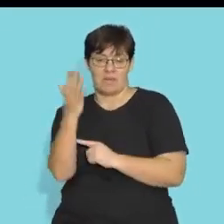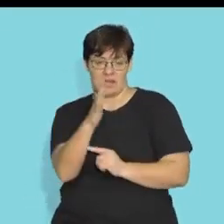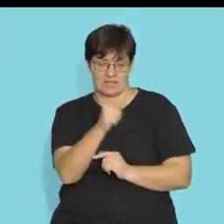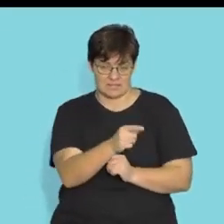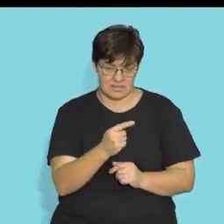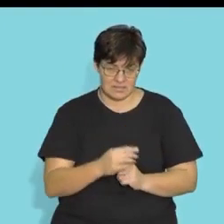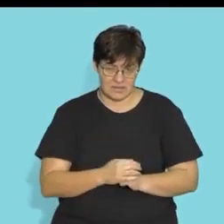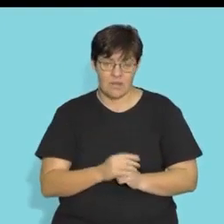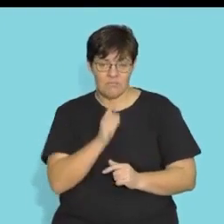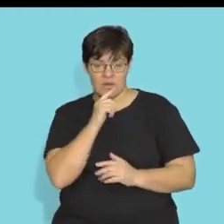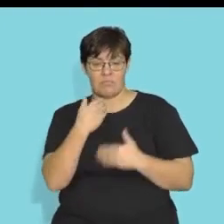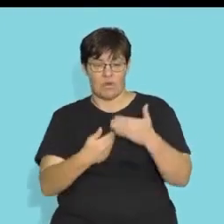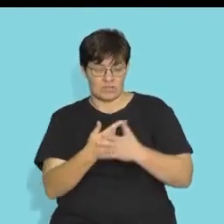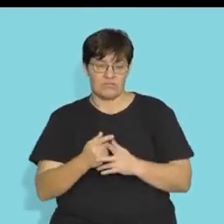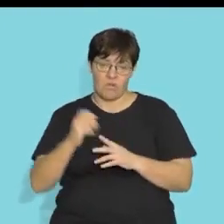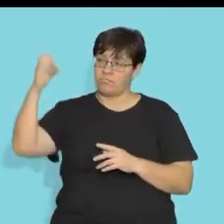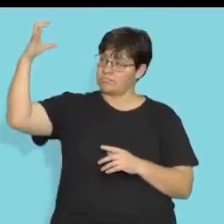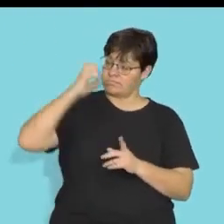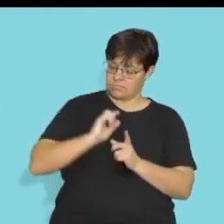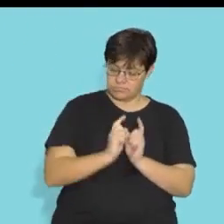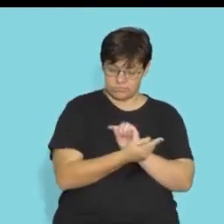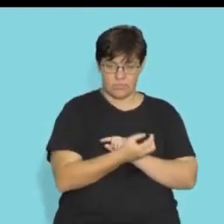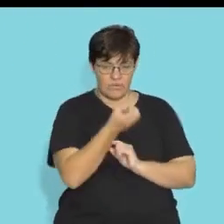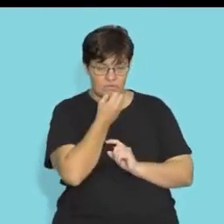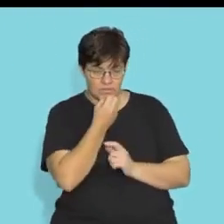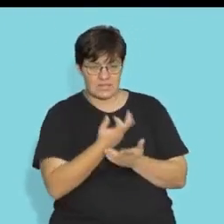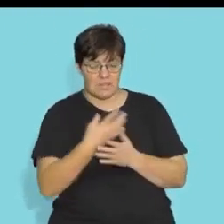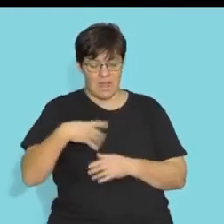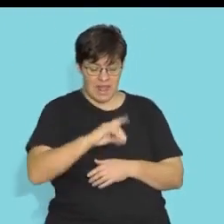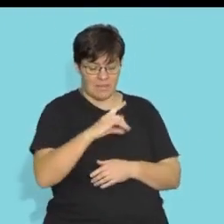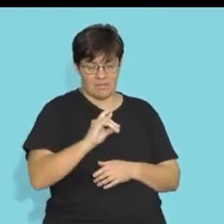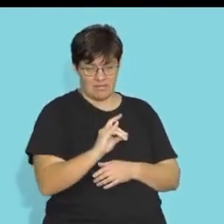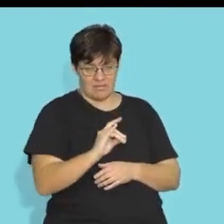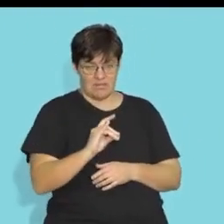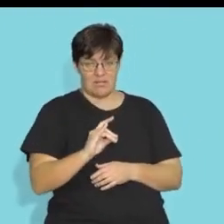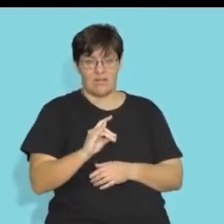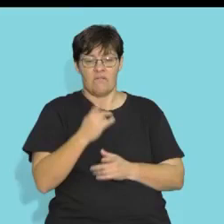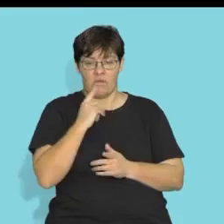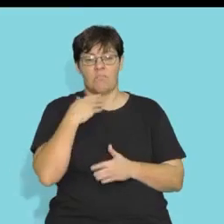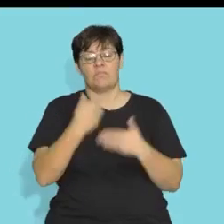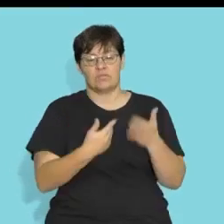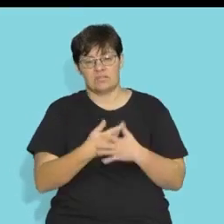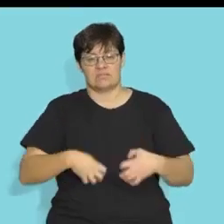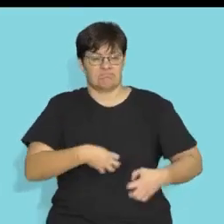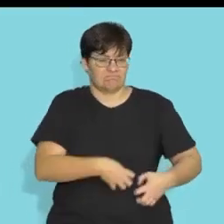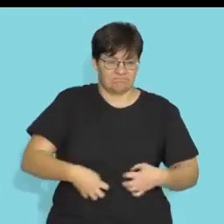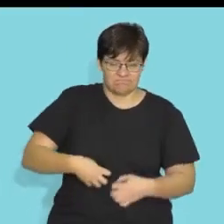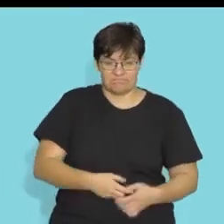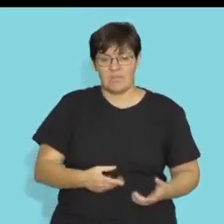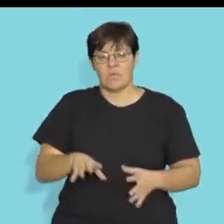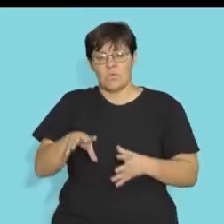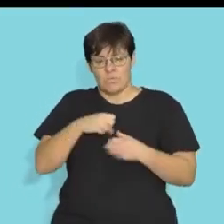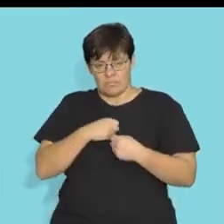provides water for plants, which is an important process of photosynthesis, as well as for animals in terms of for processes